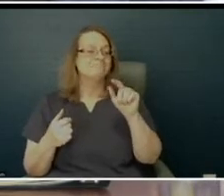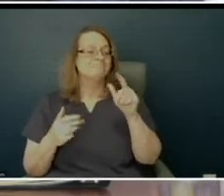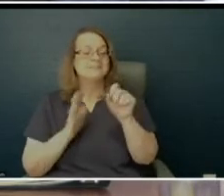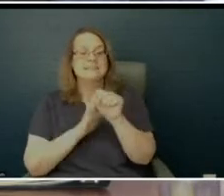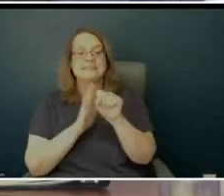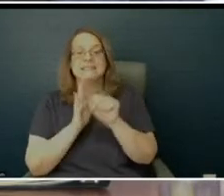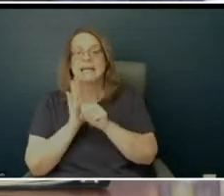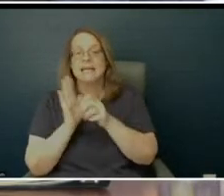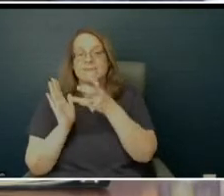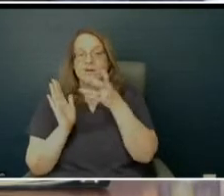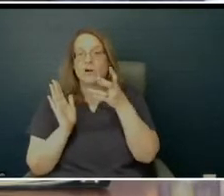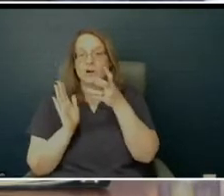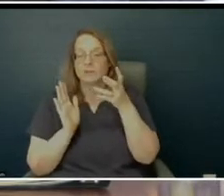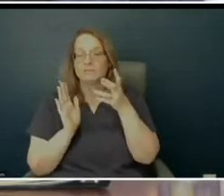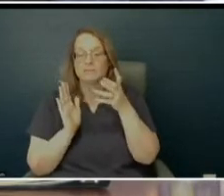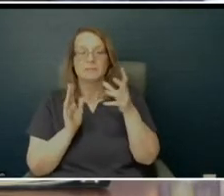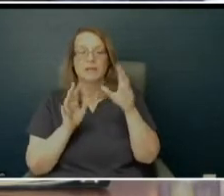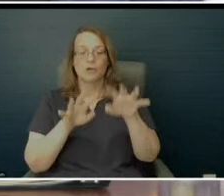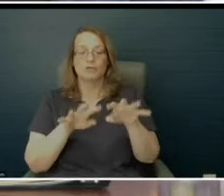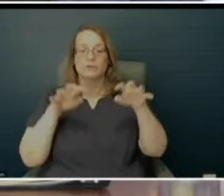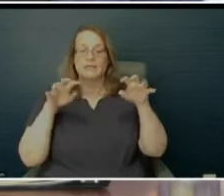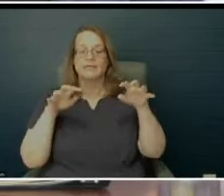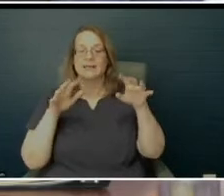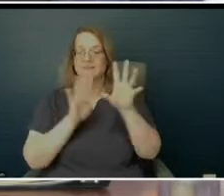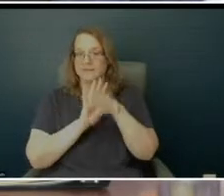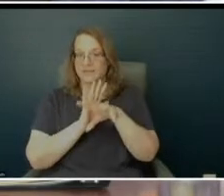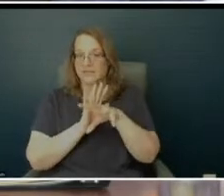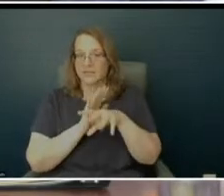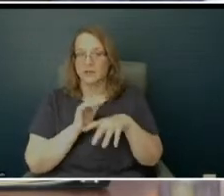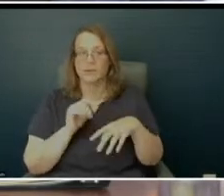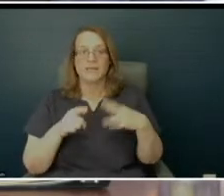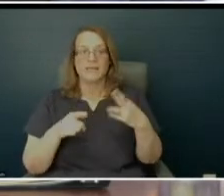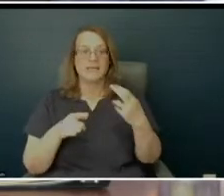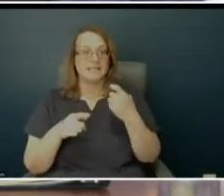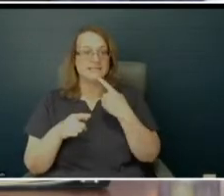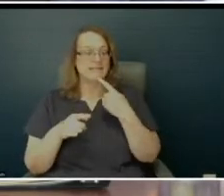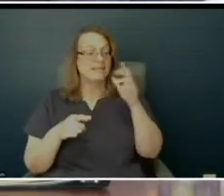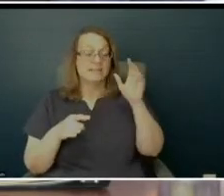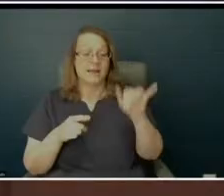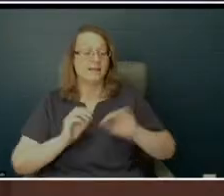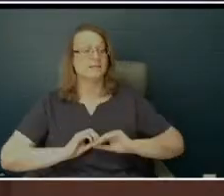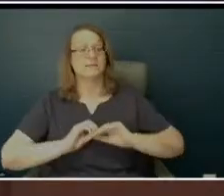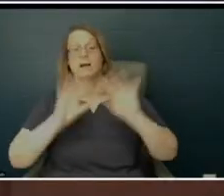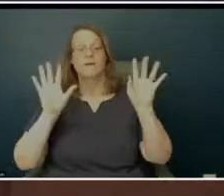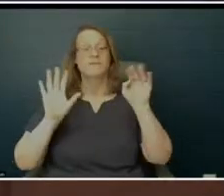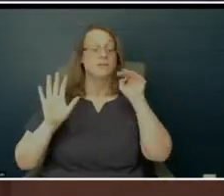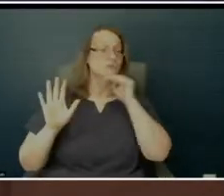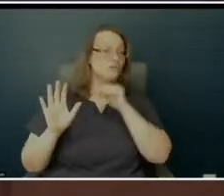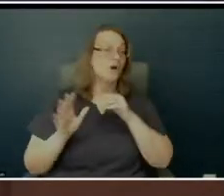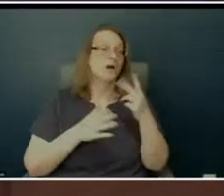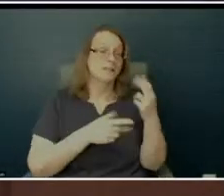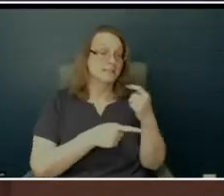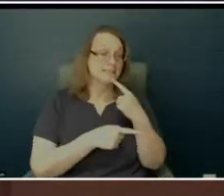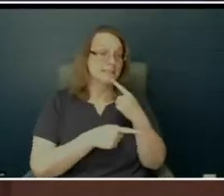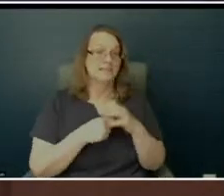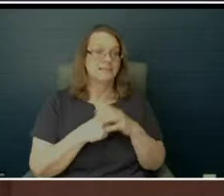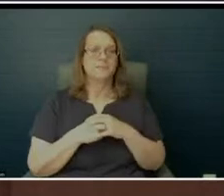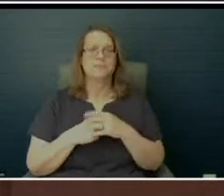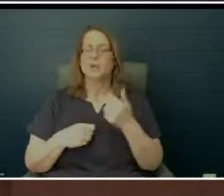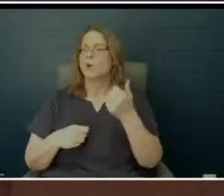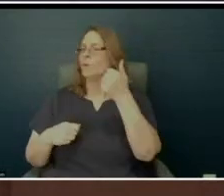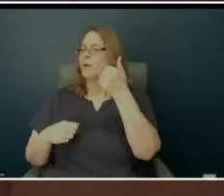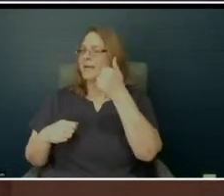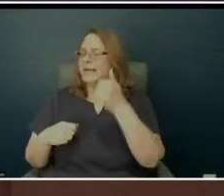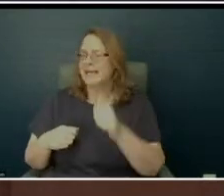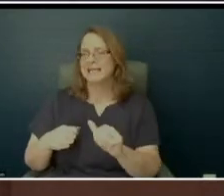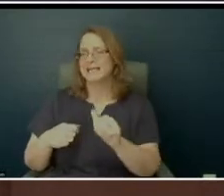reasons, was, as he said it, fraud staring you right in the face. Were any of the allegations he brought up found credible? Did you find any